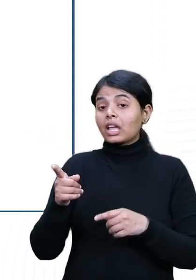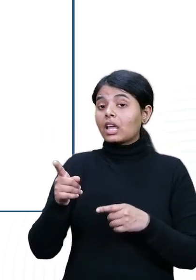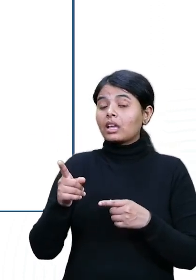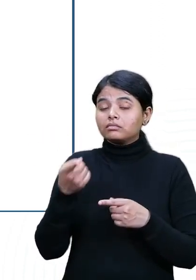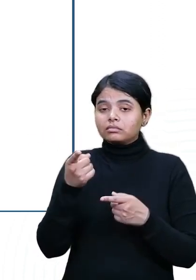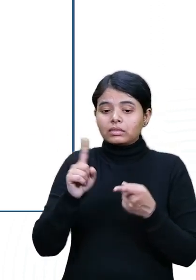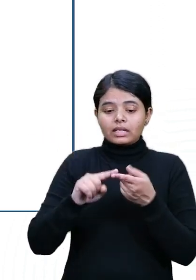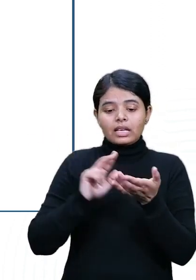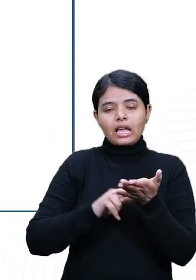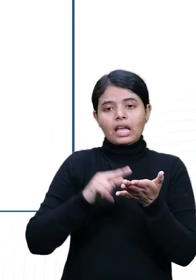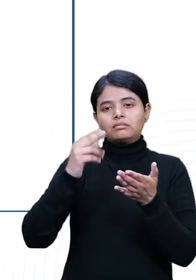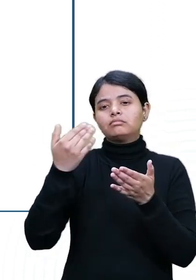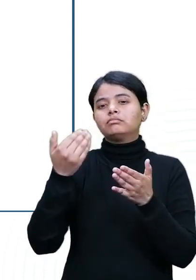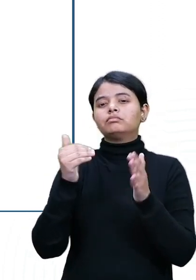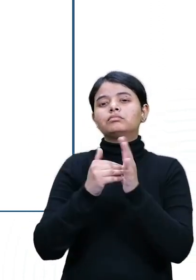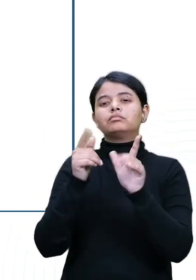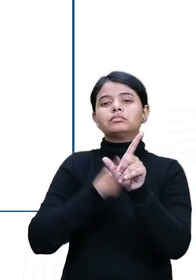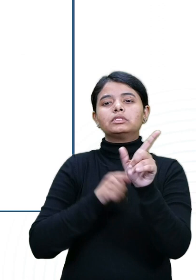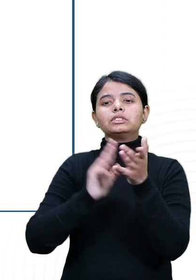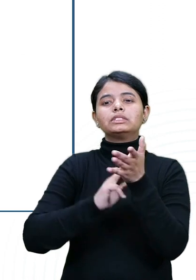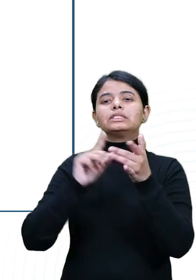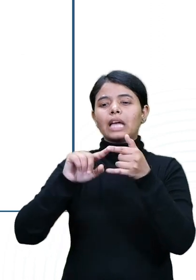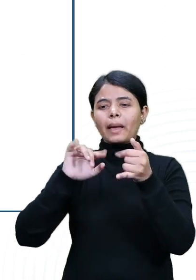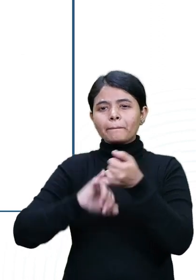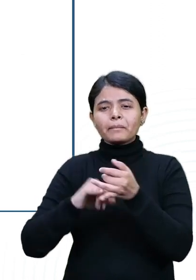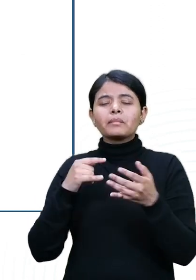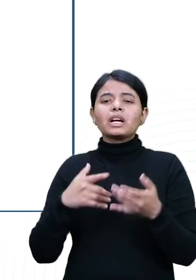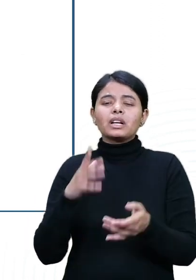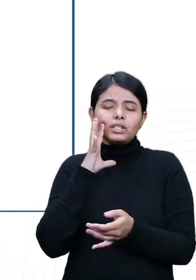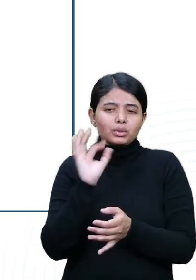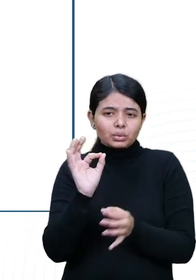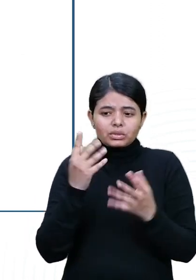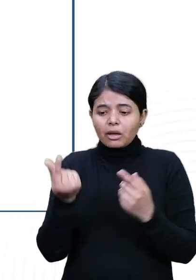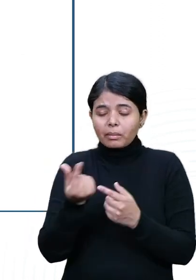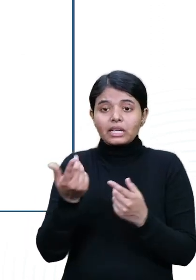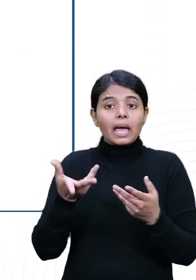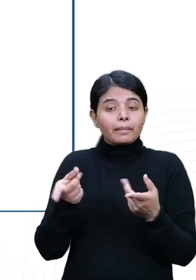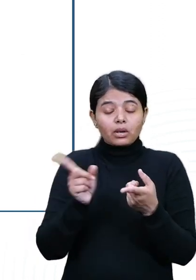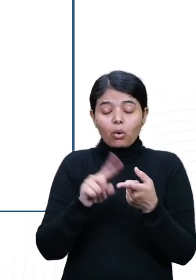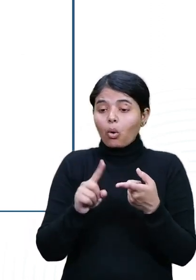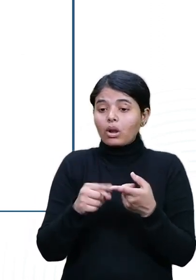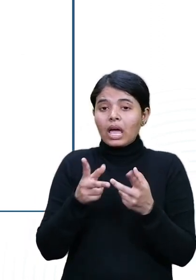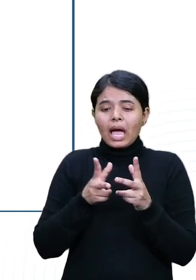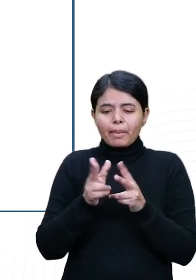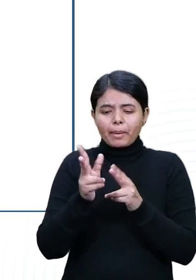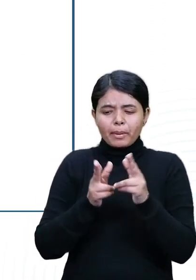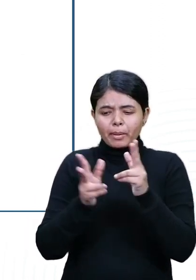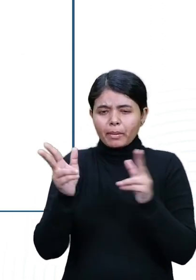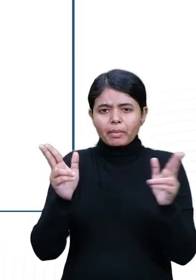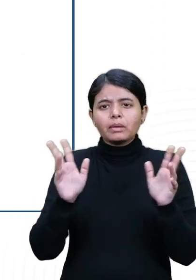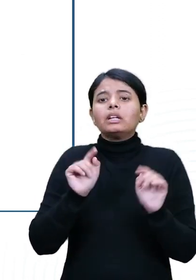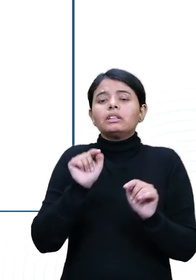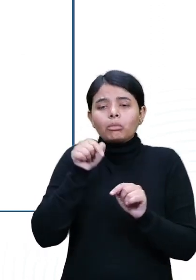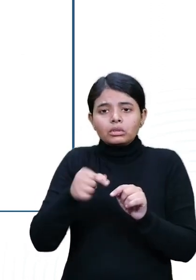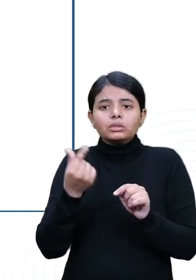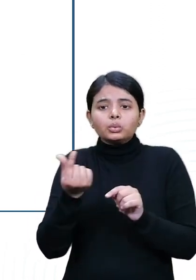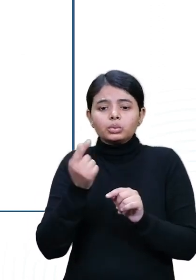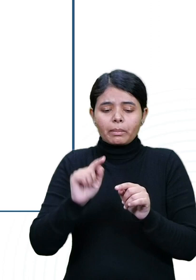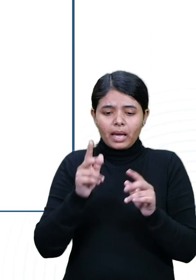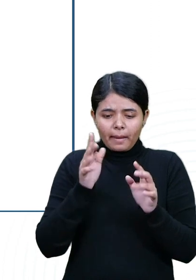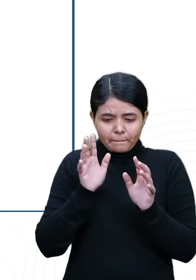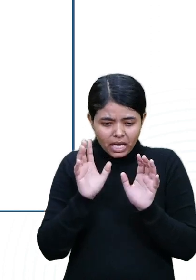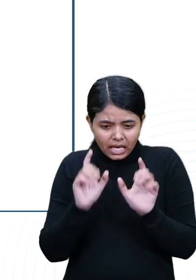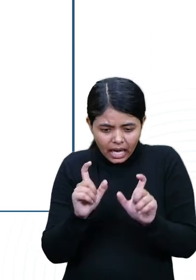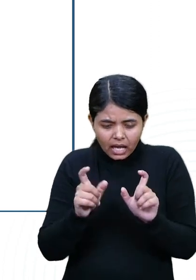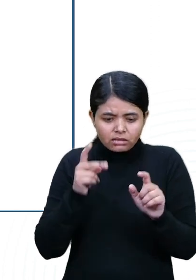very efficient to identify the glycosidic linkages. So for monosaccharide composition, we do a process called methanolysis, which is